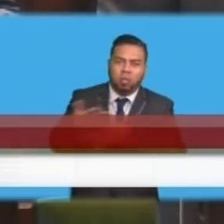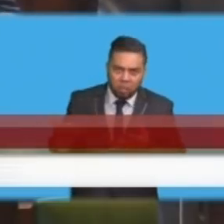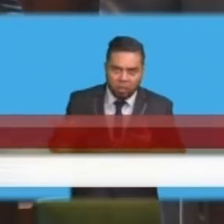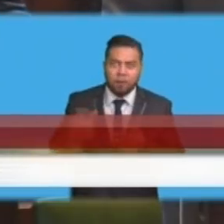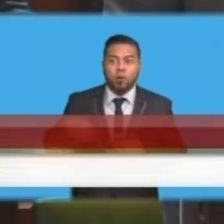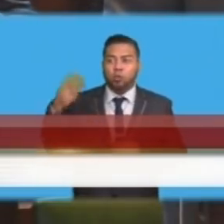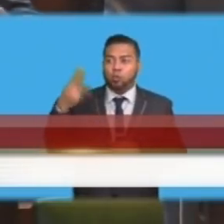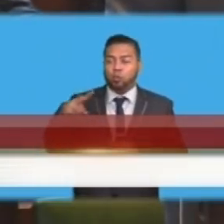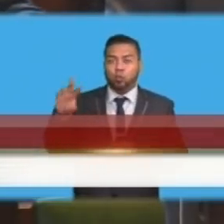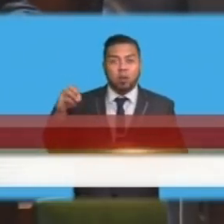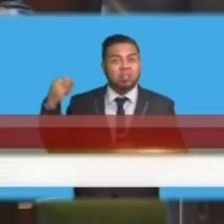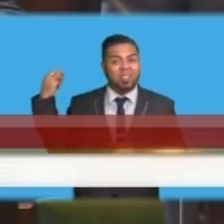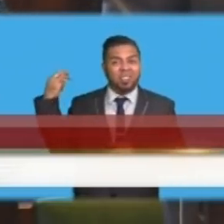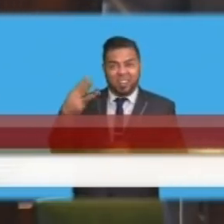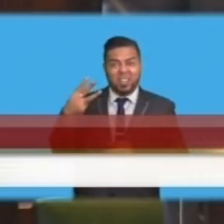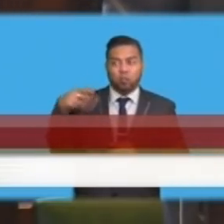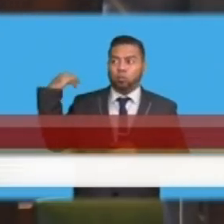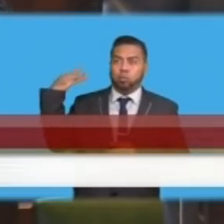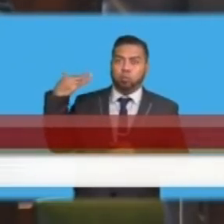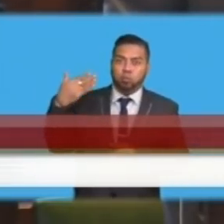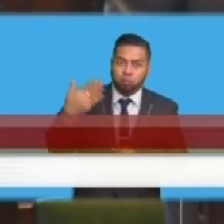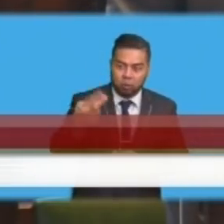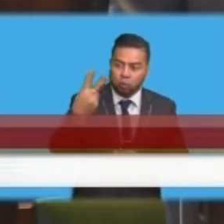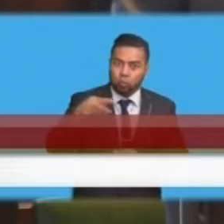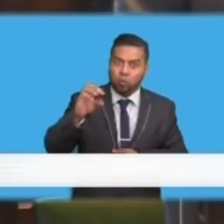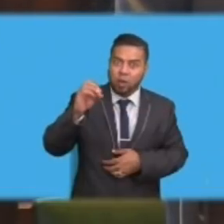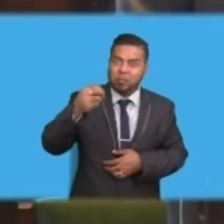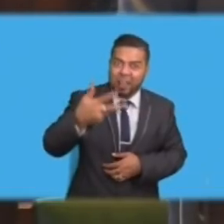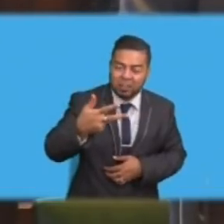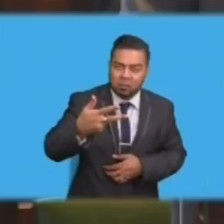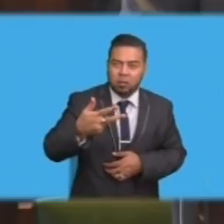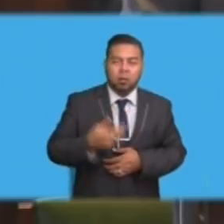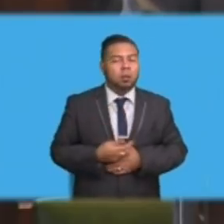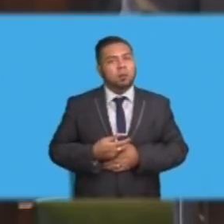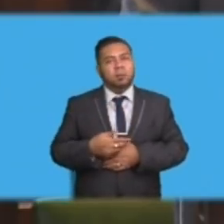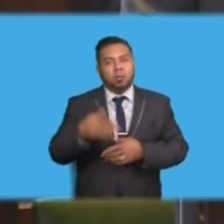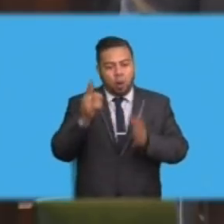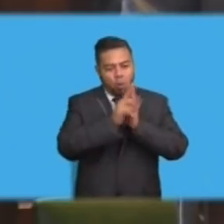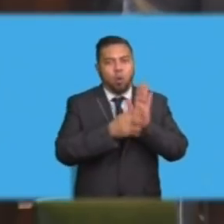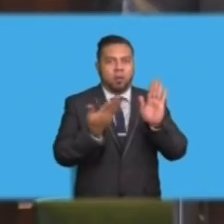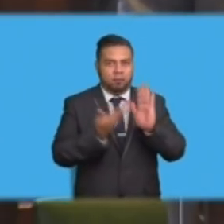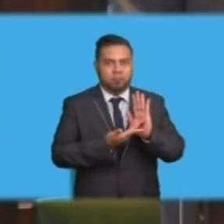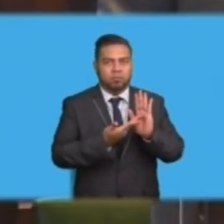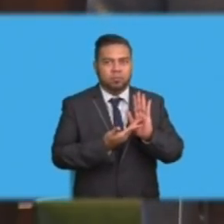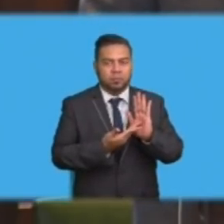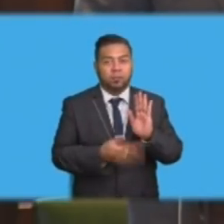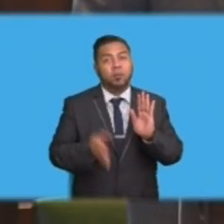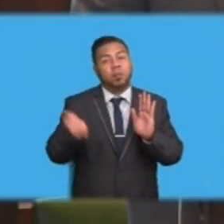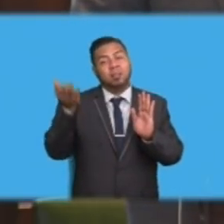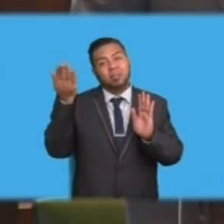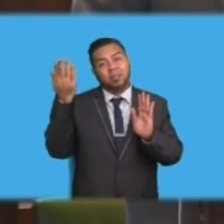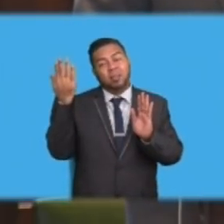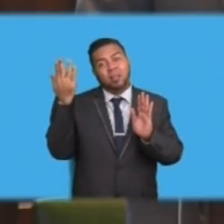2008, we had a total of 60 strikes under the old law. This law came into place in 2008, and since that time to date, there have